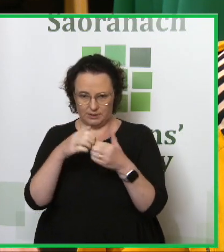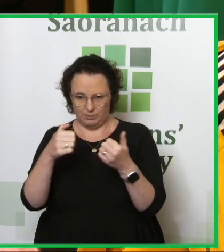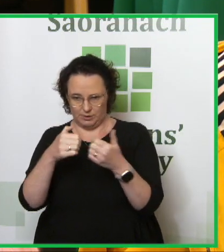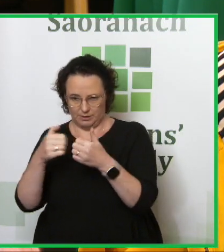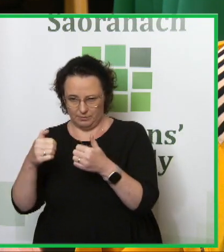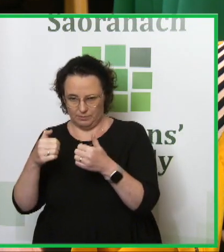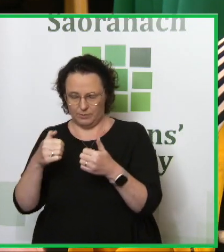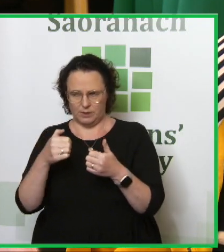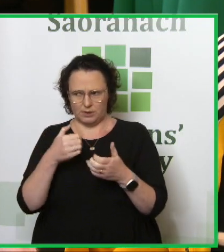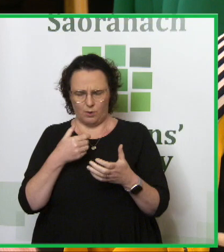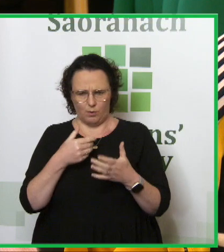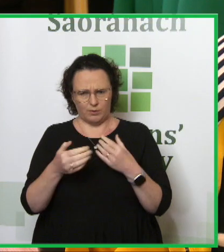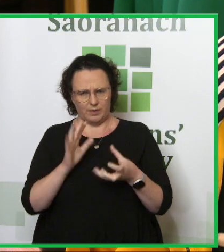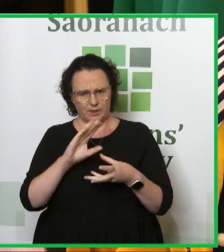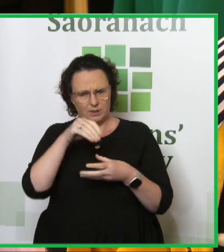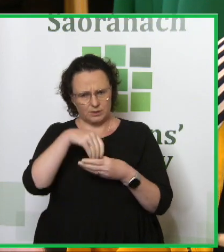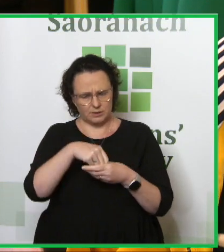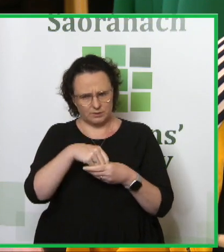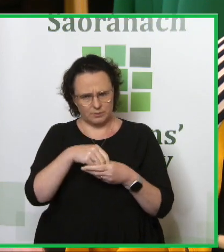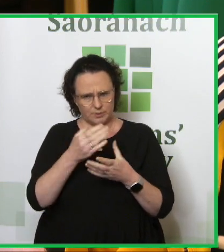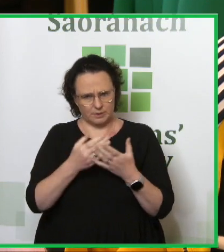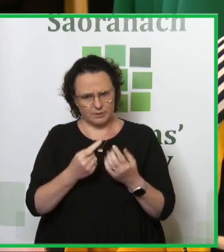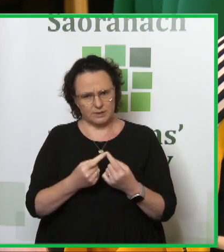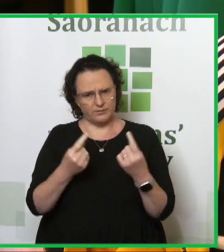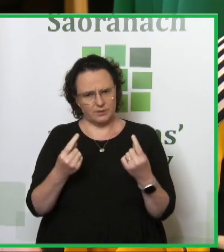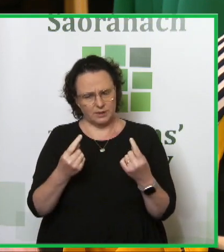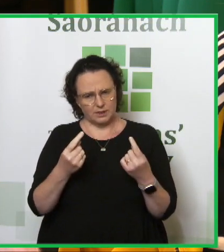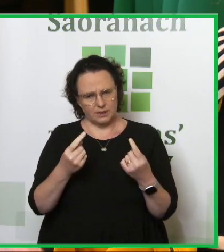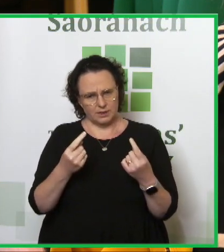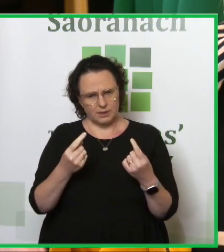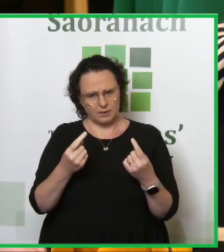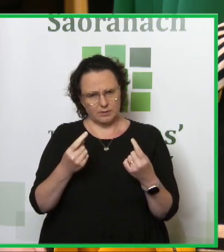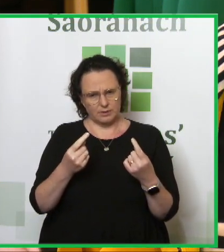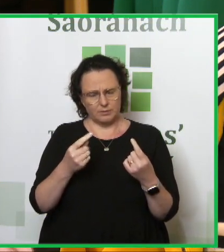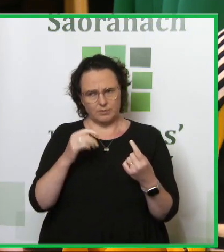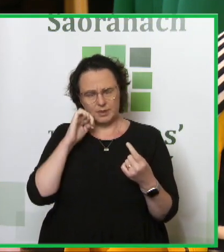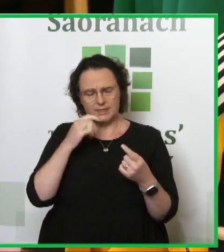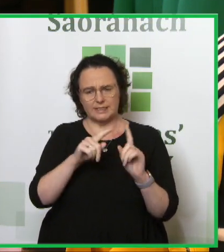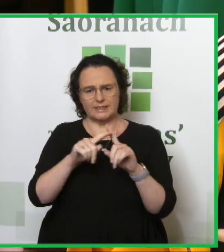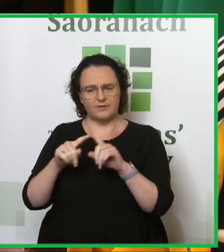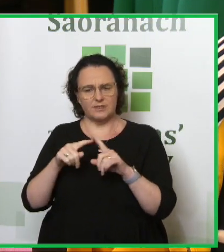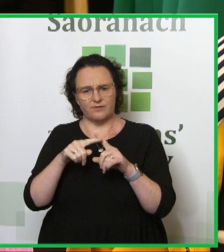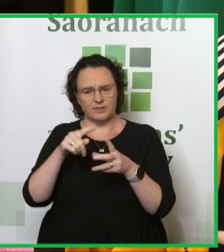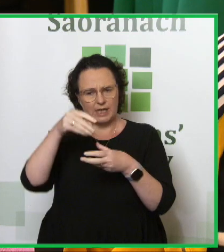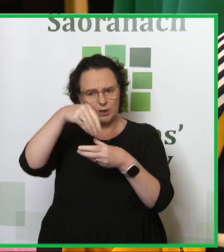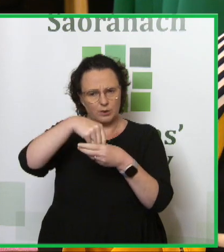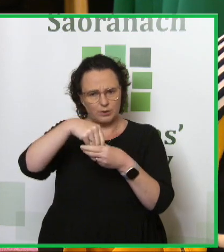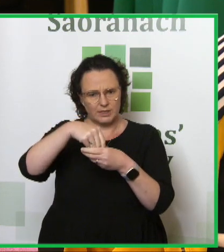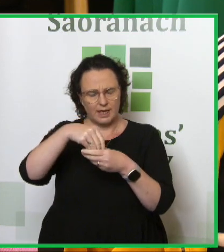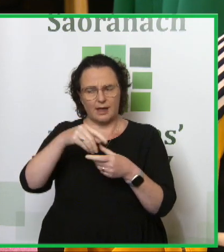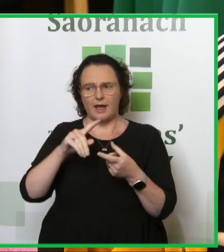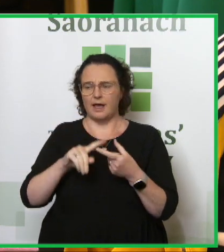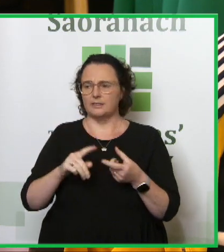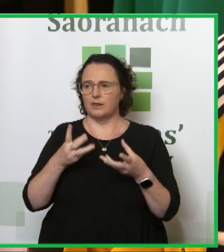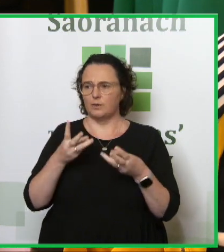I'm guessing there would be some differences considering that that's a wide variety of different substances. And I guess I also wanted to say there